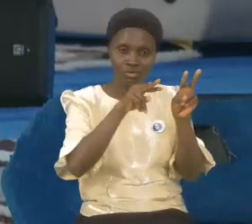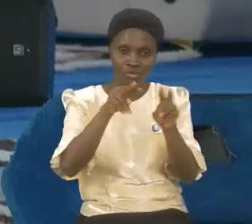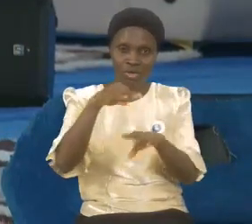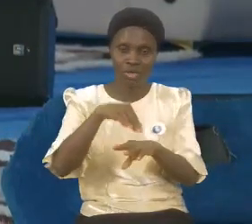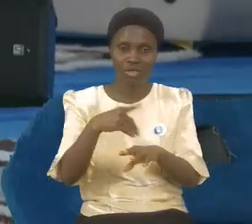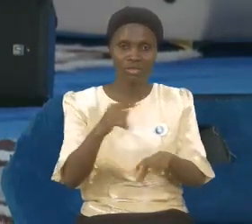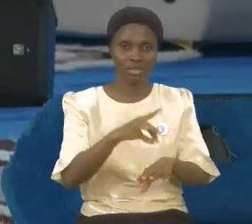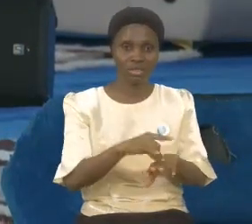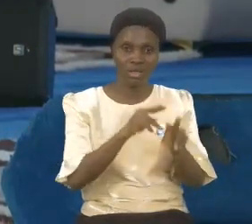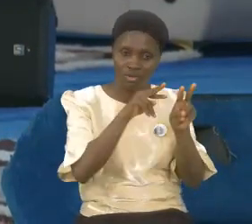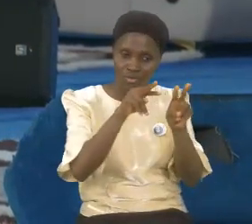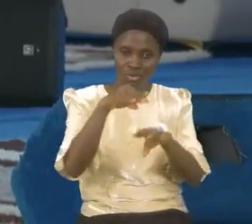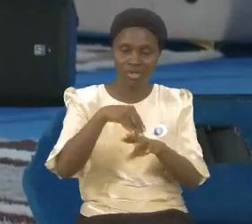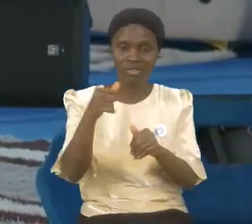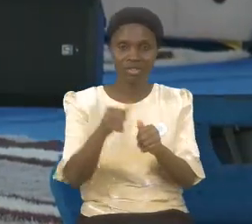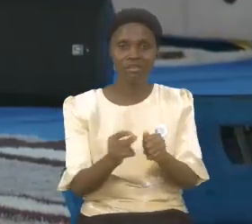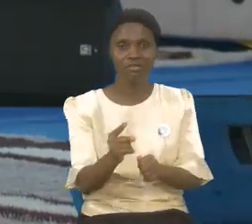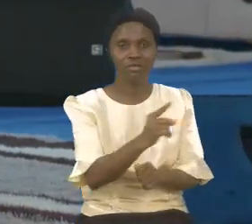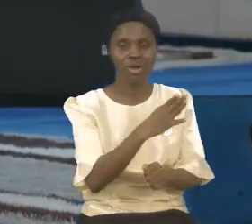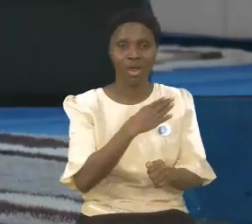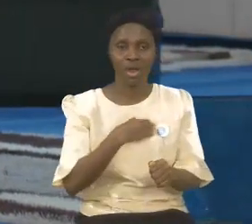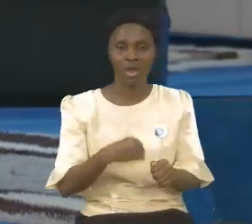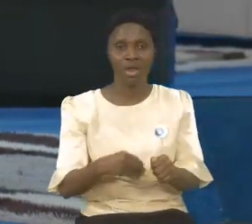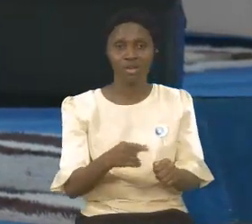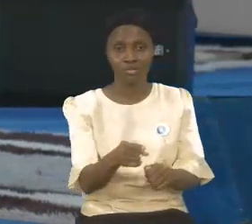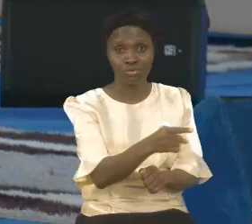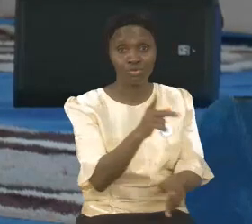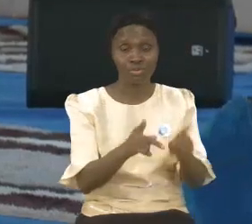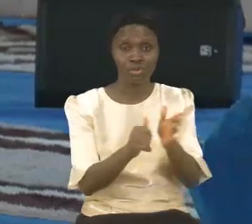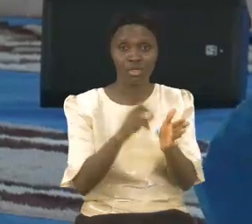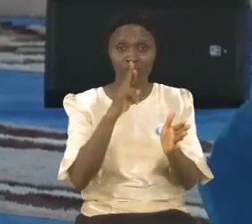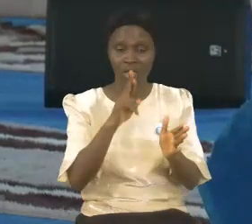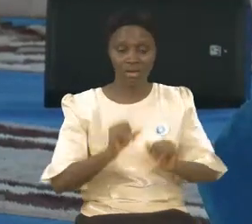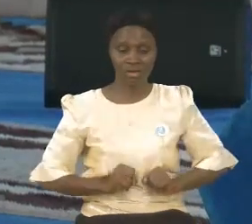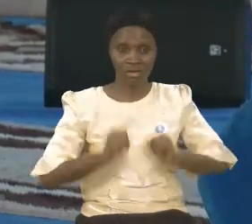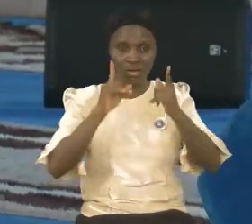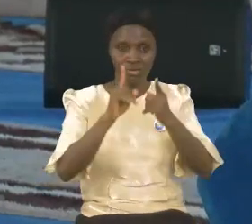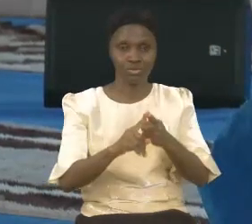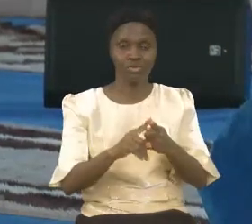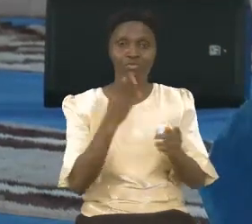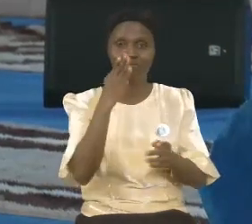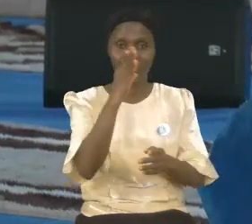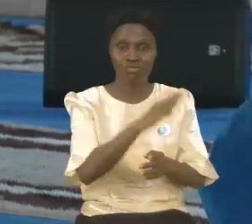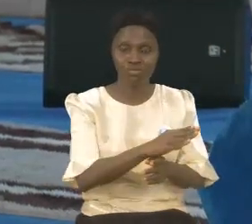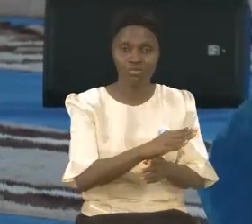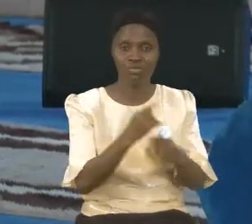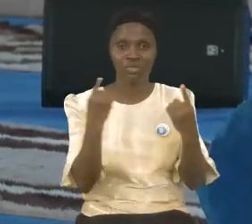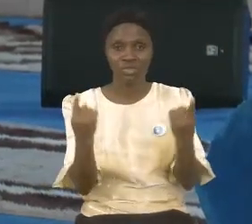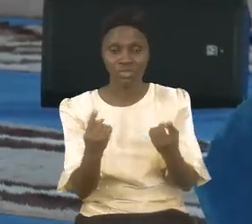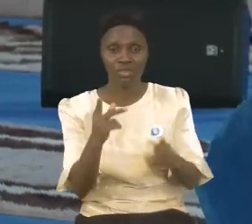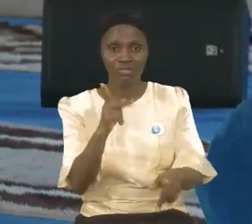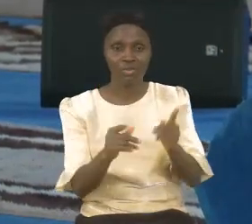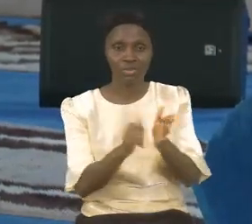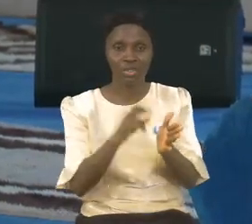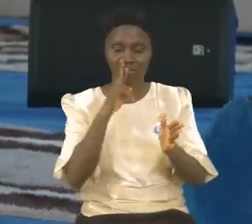everyone, and those who are given to evil, those who are sold to evil, and those who are committed to